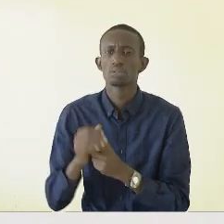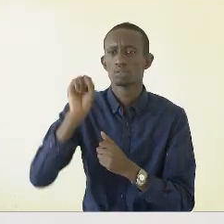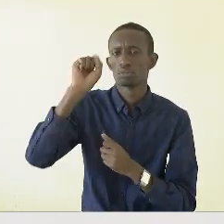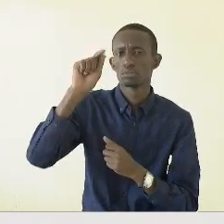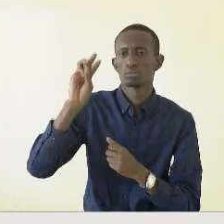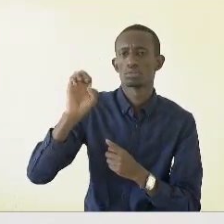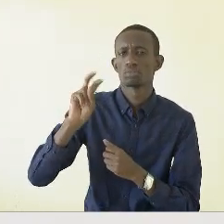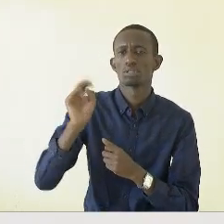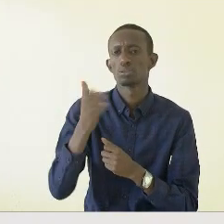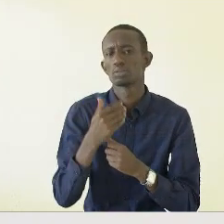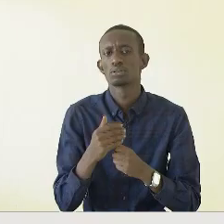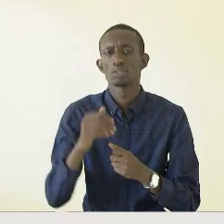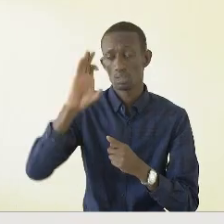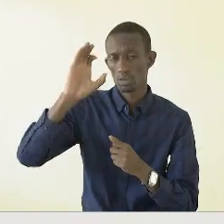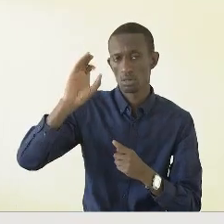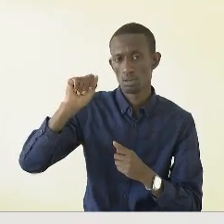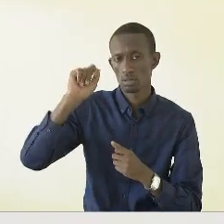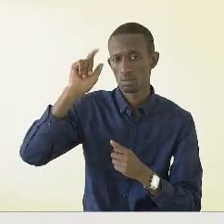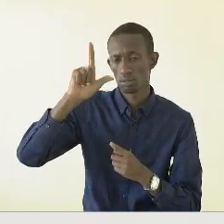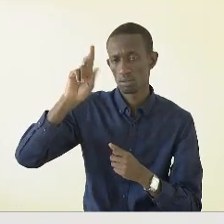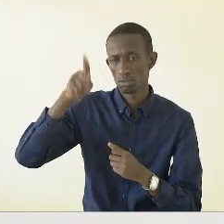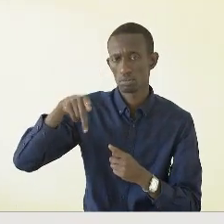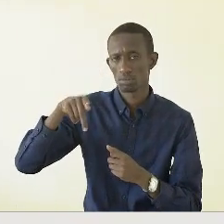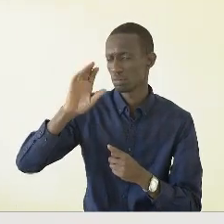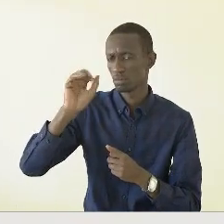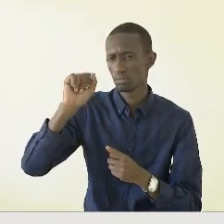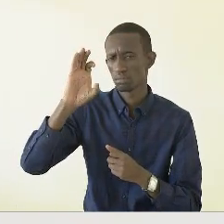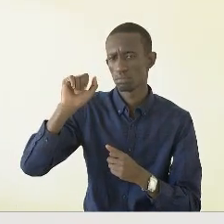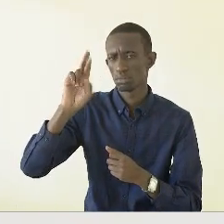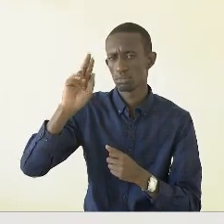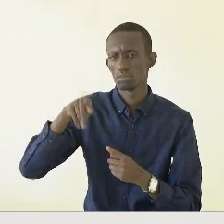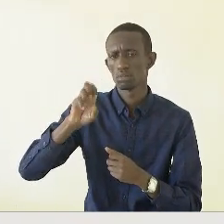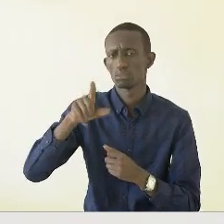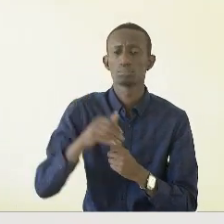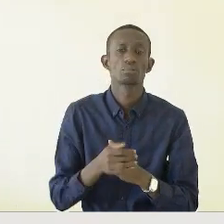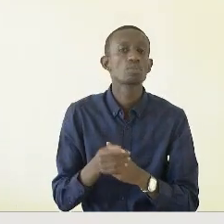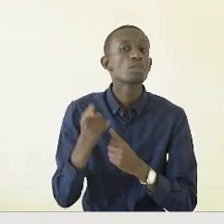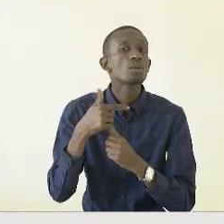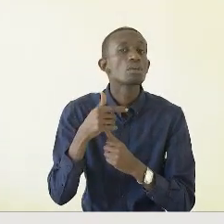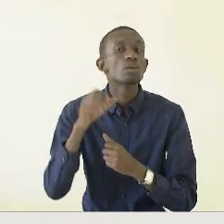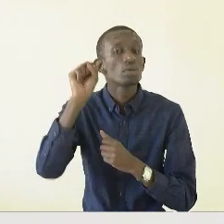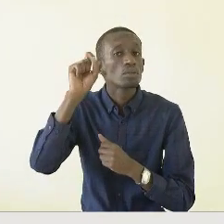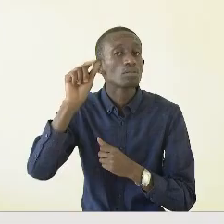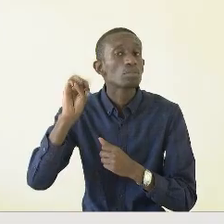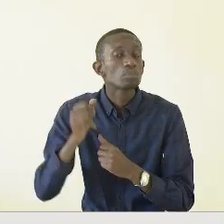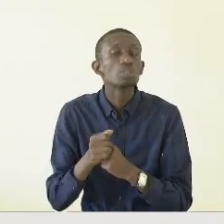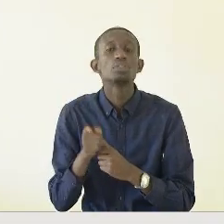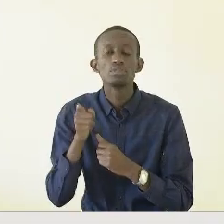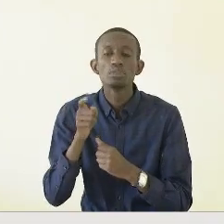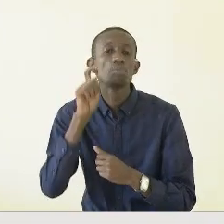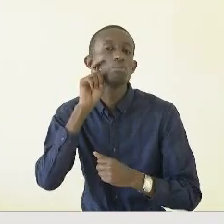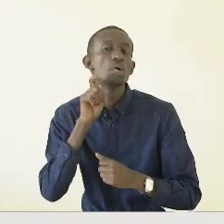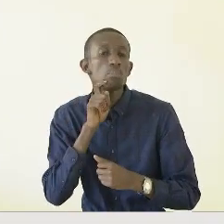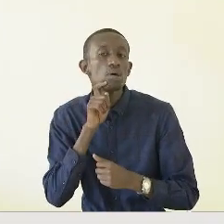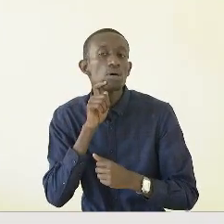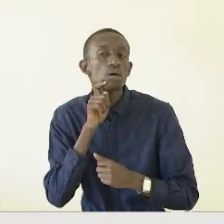and carpels. When we talk about stamens, these are male parts, while carpels are female parts